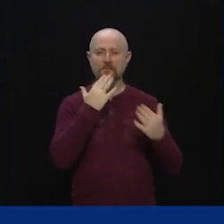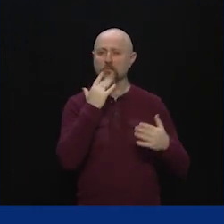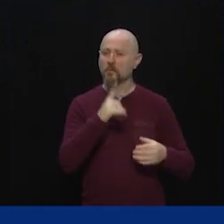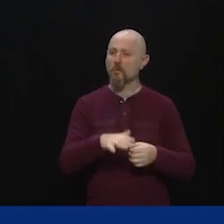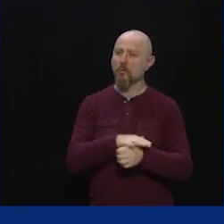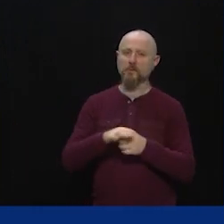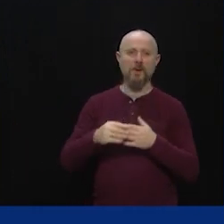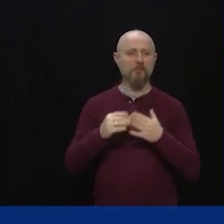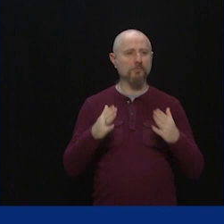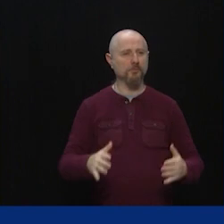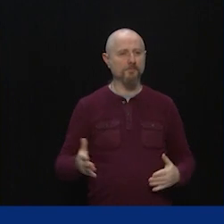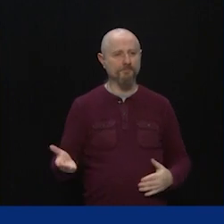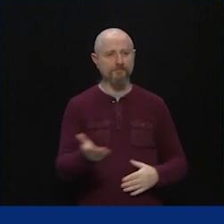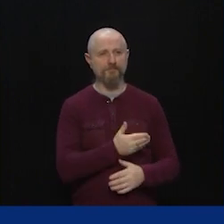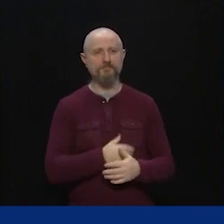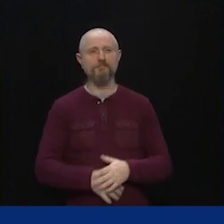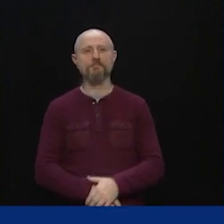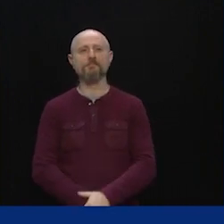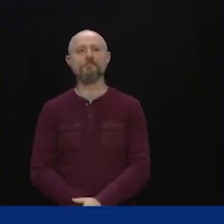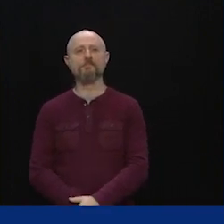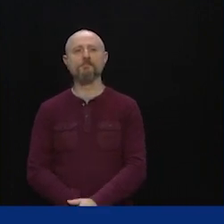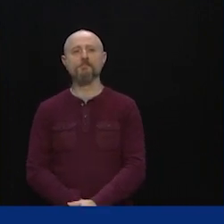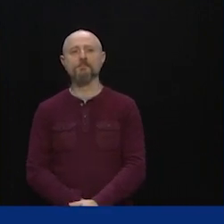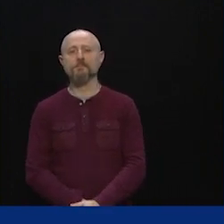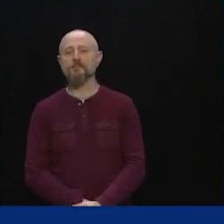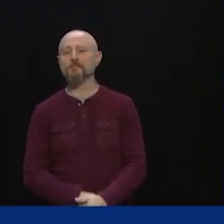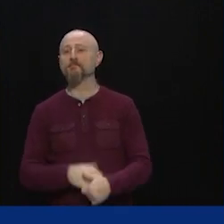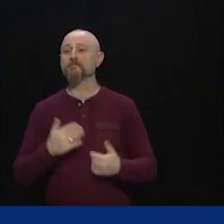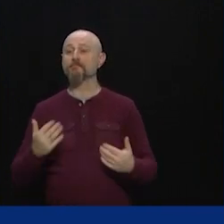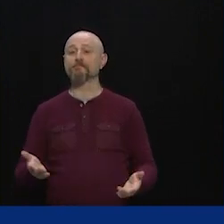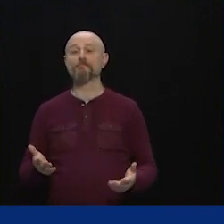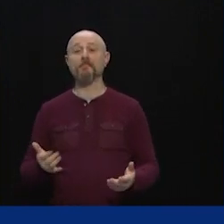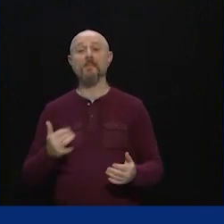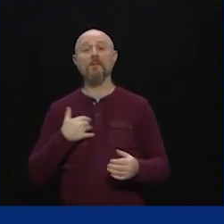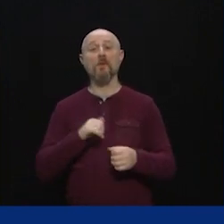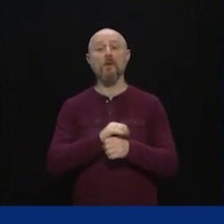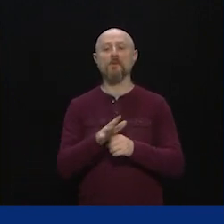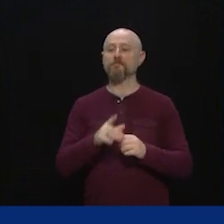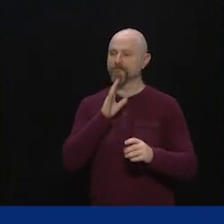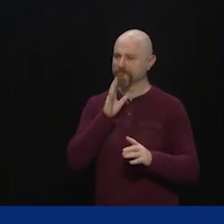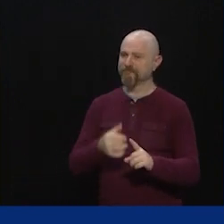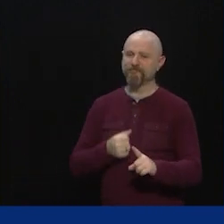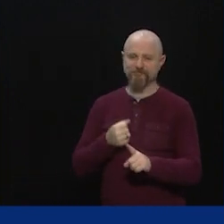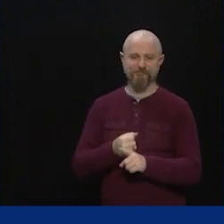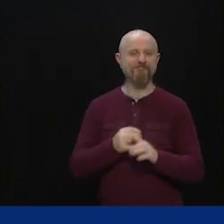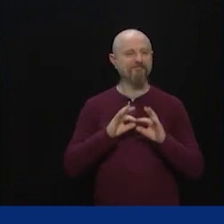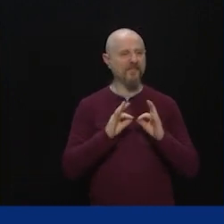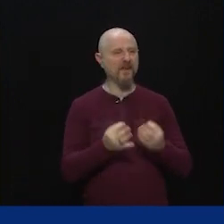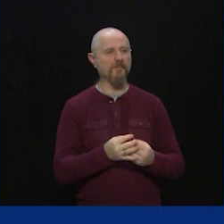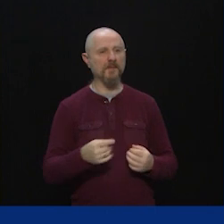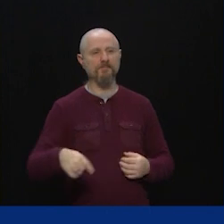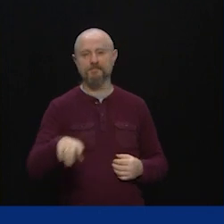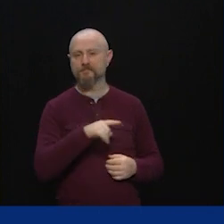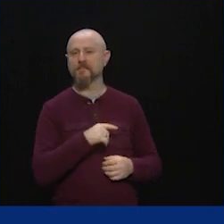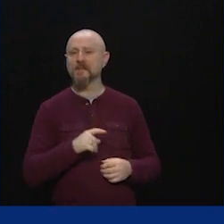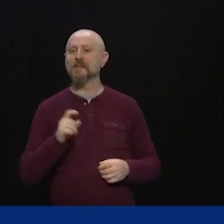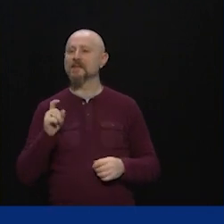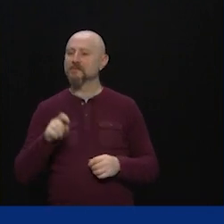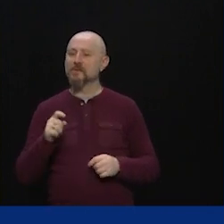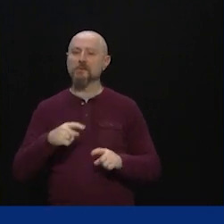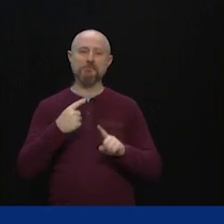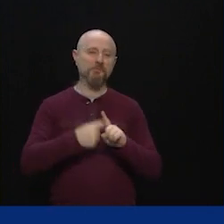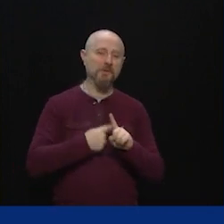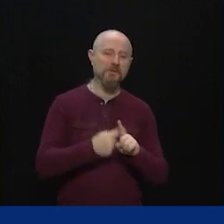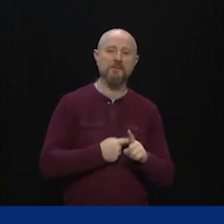we think about the impact that COVID had on families. We had to have rent relief and help landlords, and everybody weren't able to make those